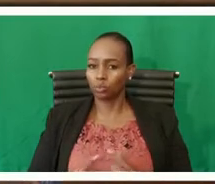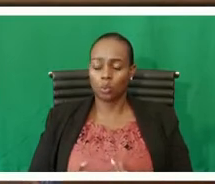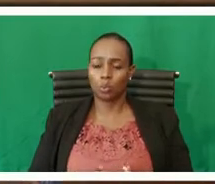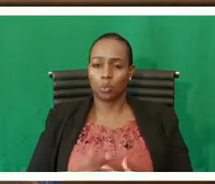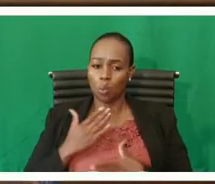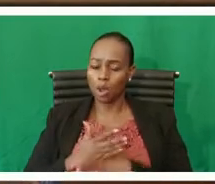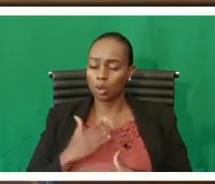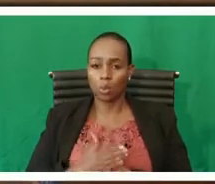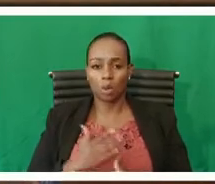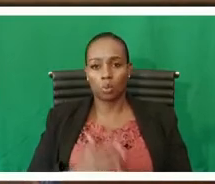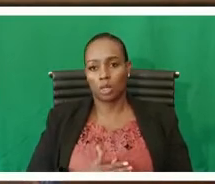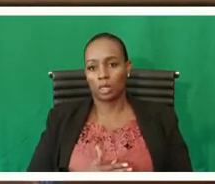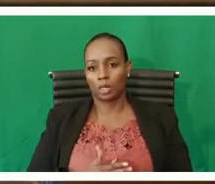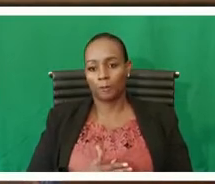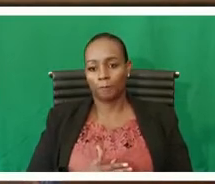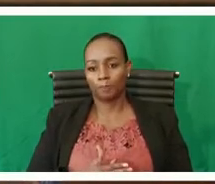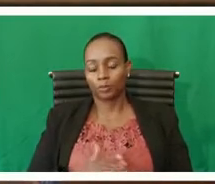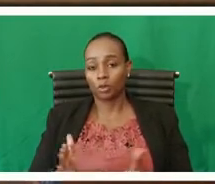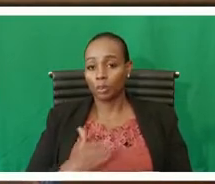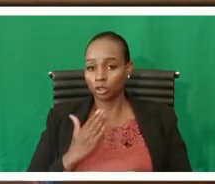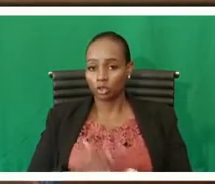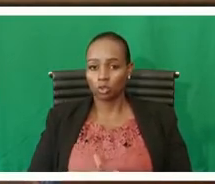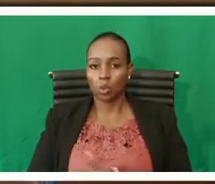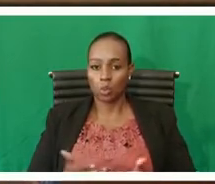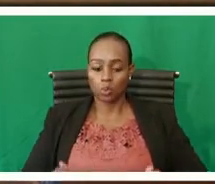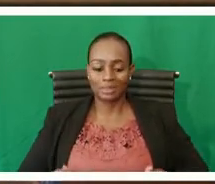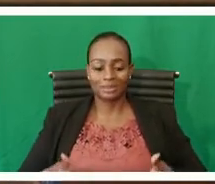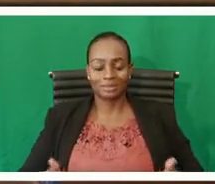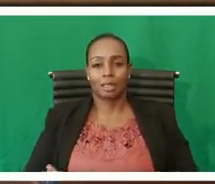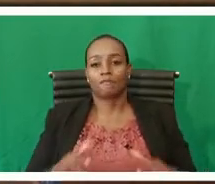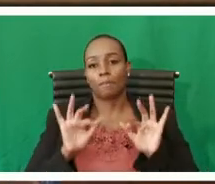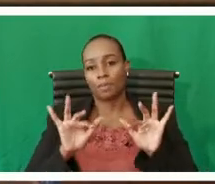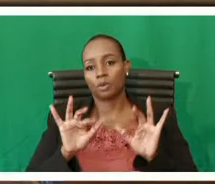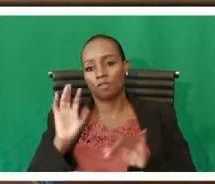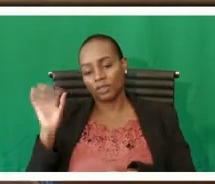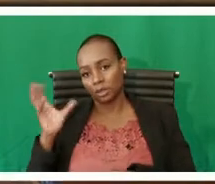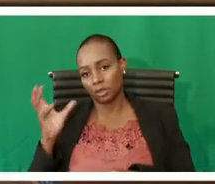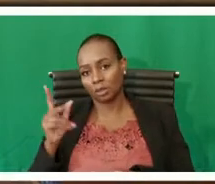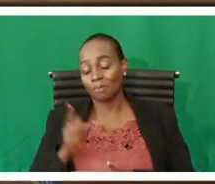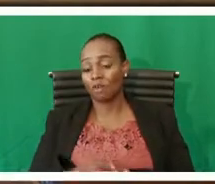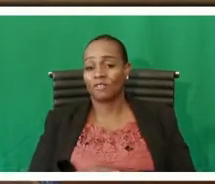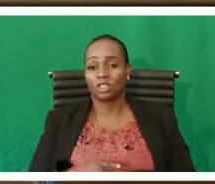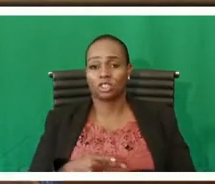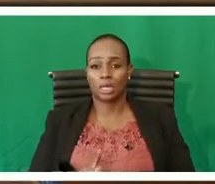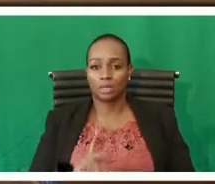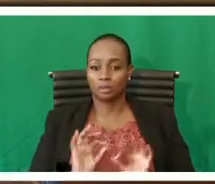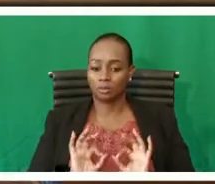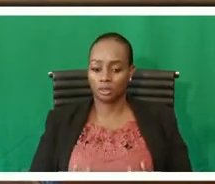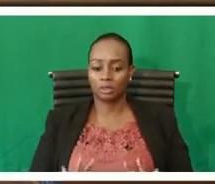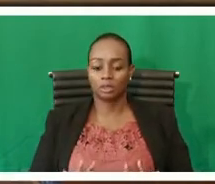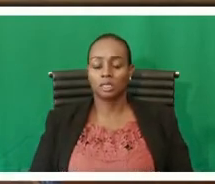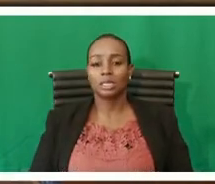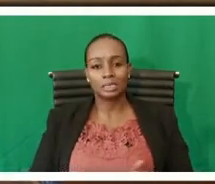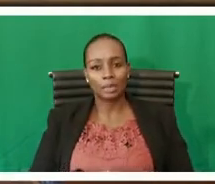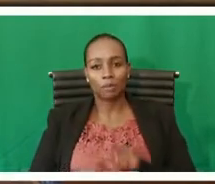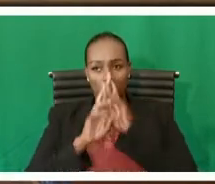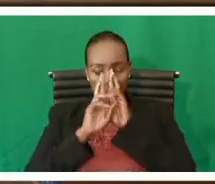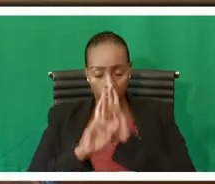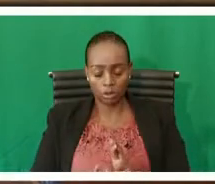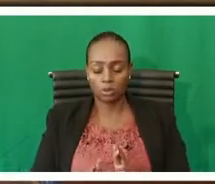and possible to serve the people with pride, professionalism, and dignity they deserve.